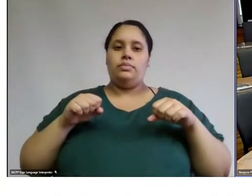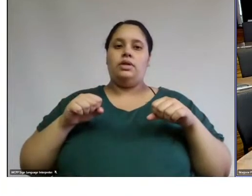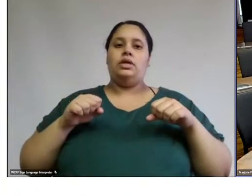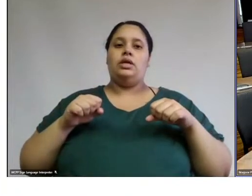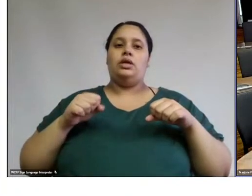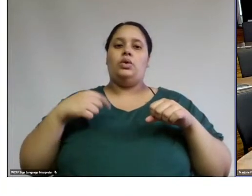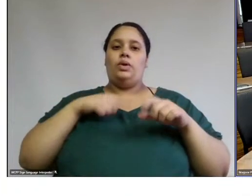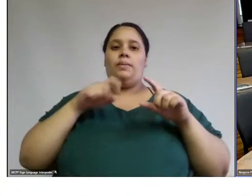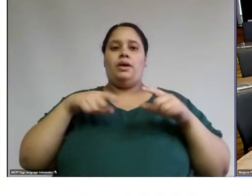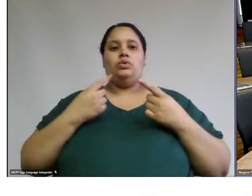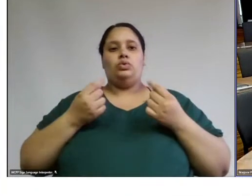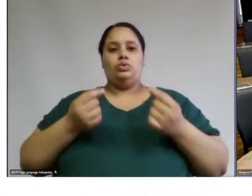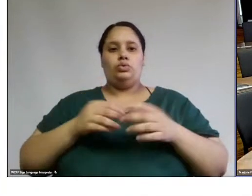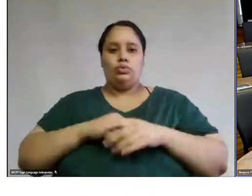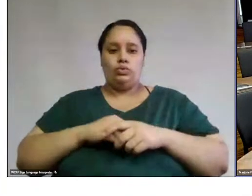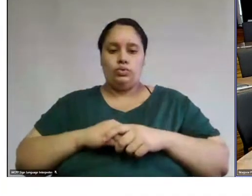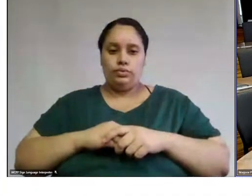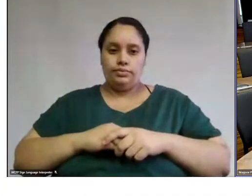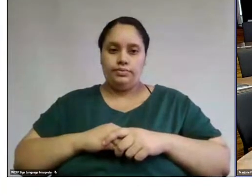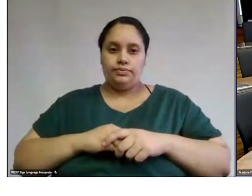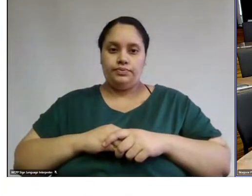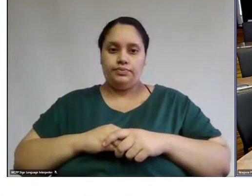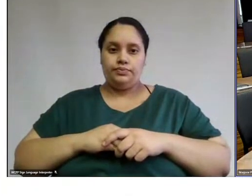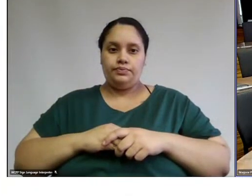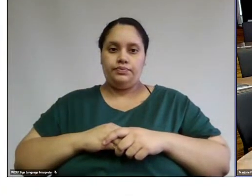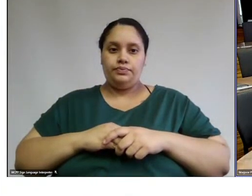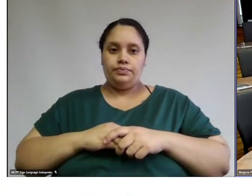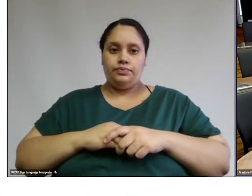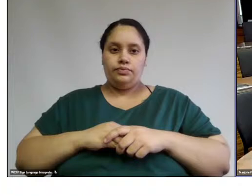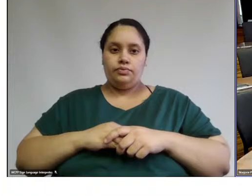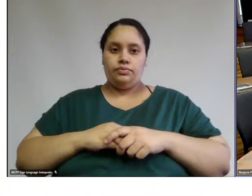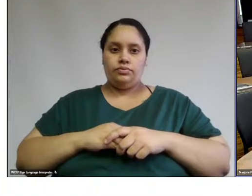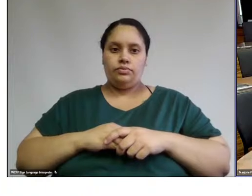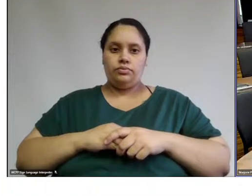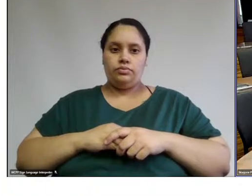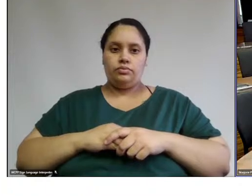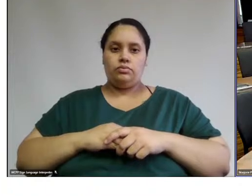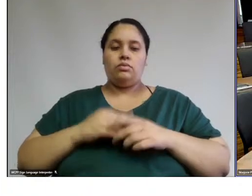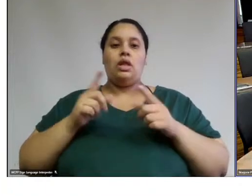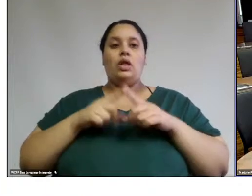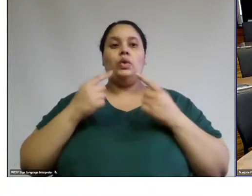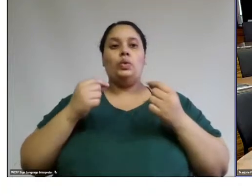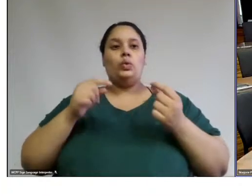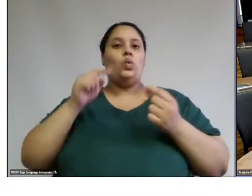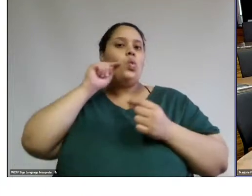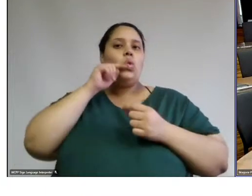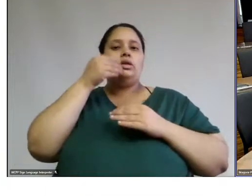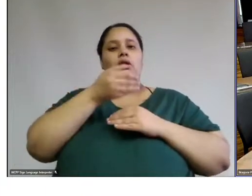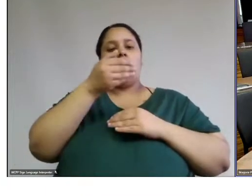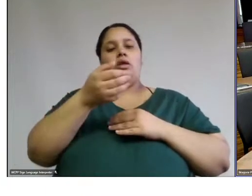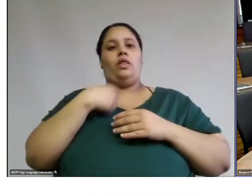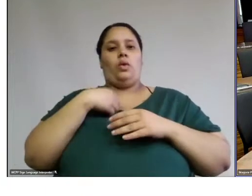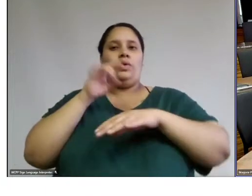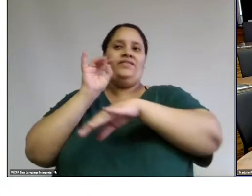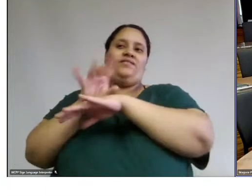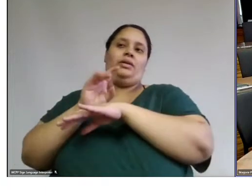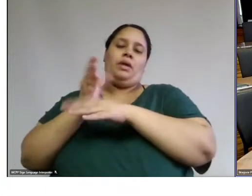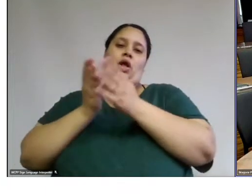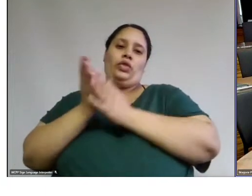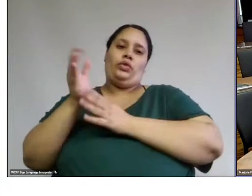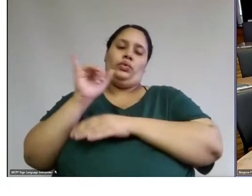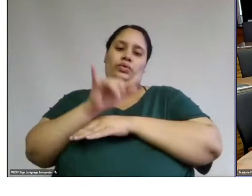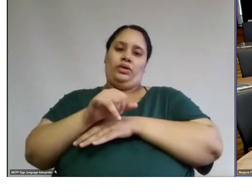do, that go through regulations, and that we do on a quarterly basis, and we give feedback to the PFS through that in terms